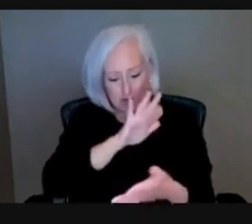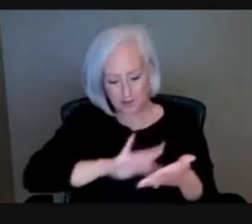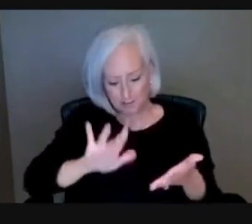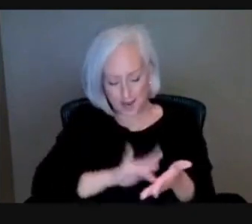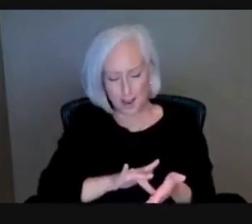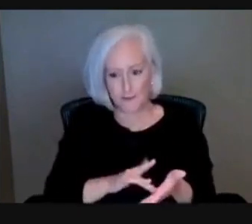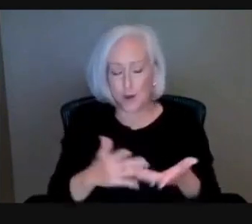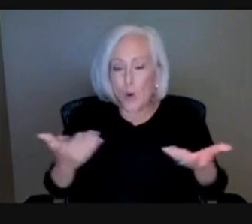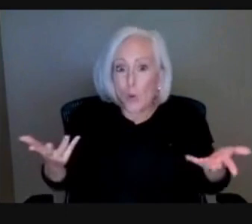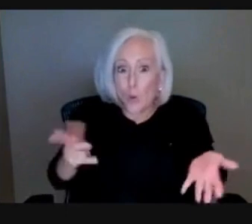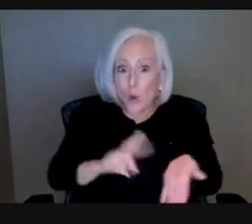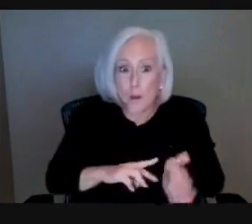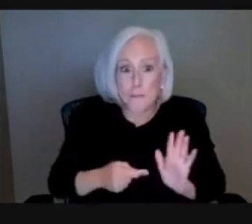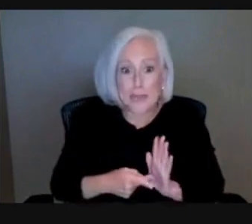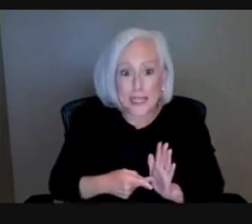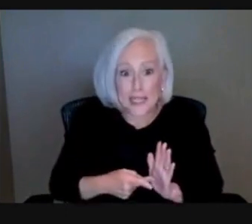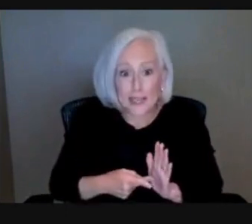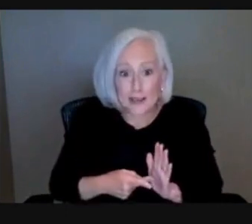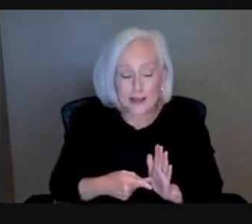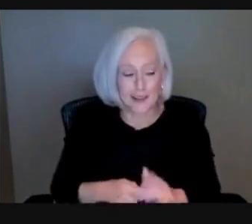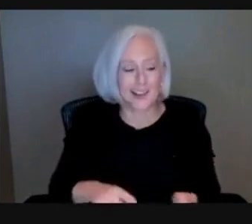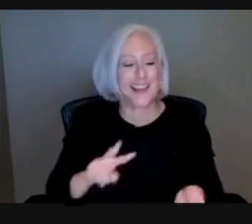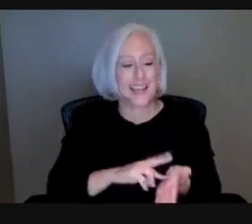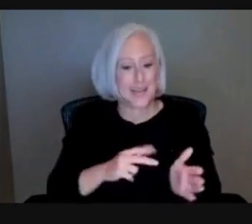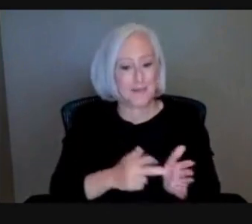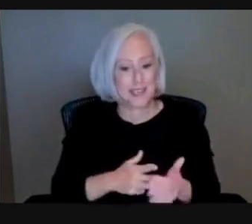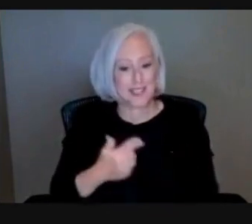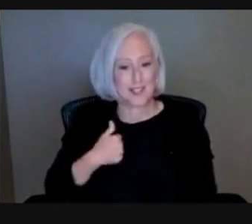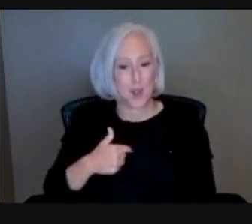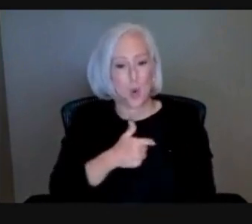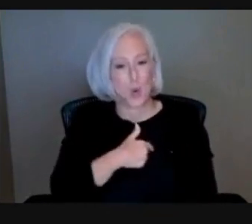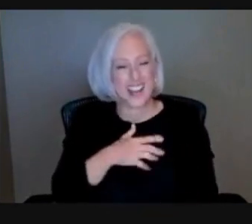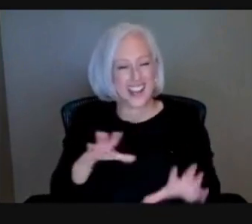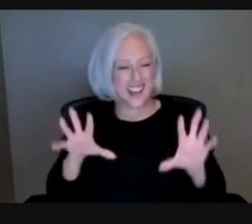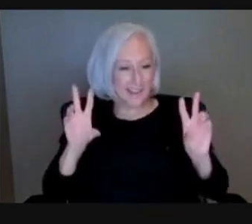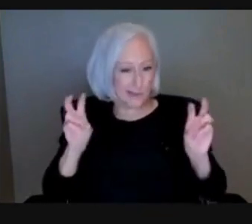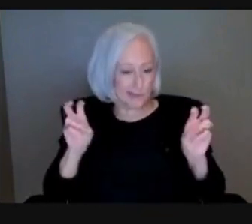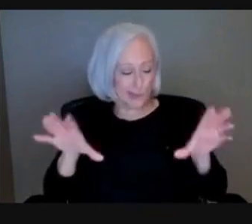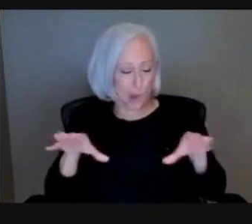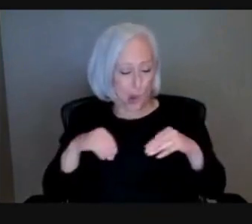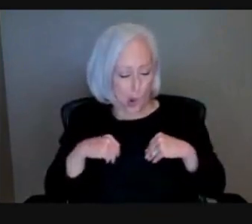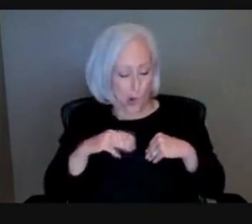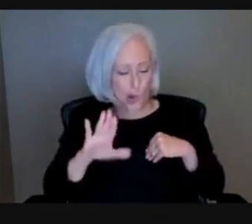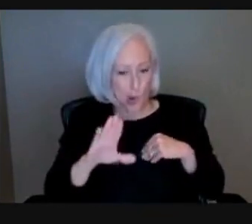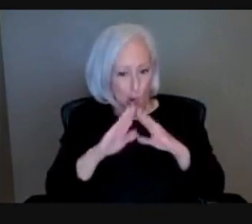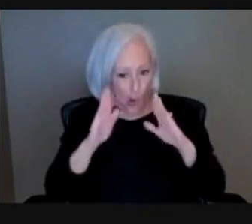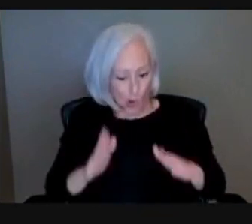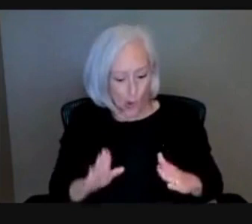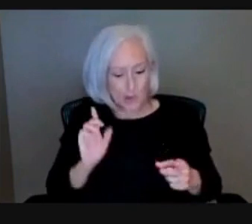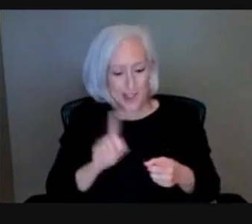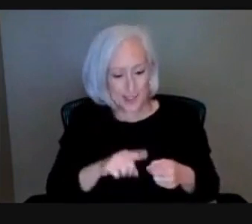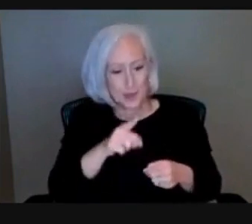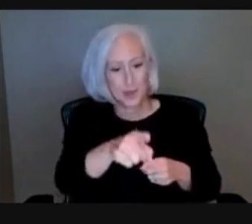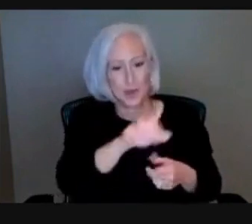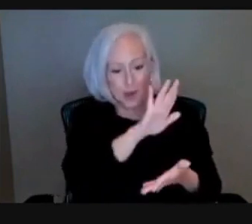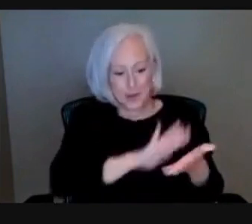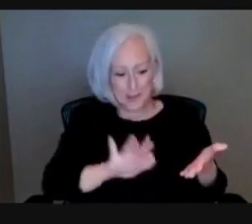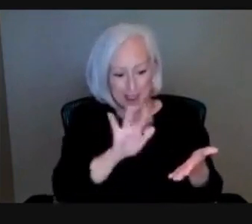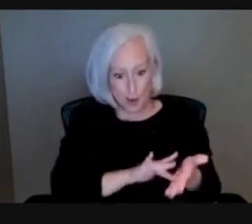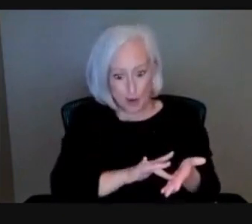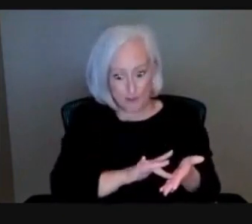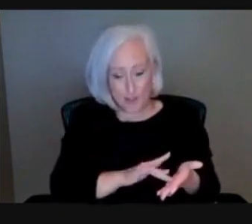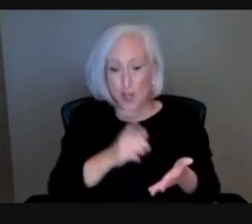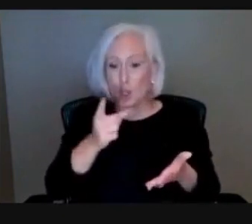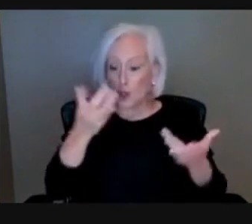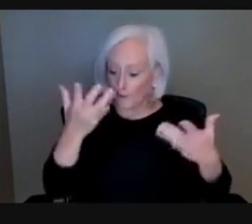it means that we have your house until you pay us all of that money. And then at the end of the day, that house belongs completely